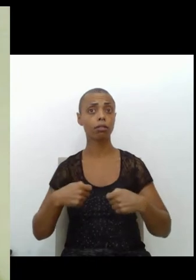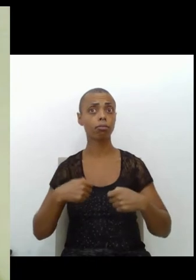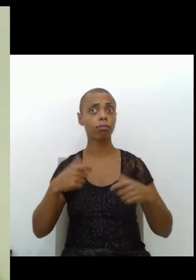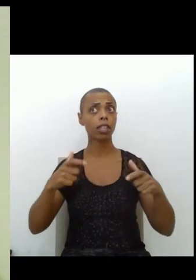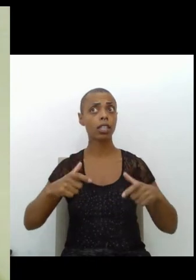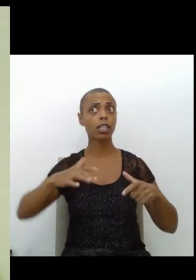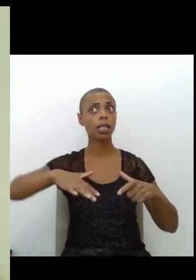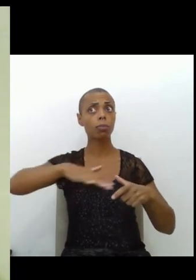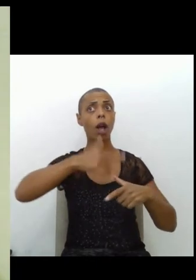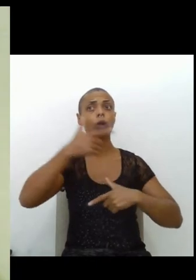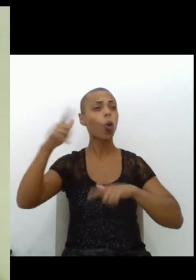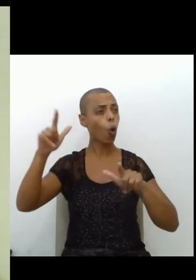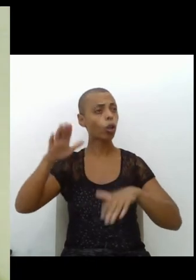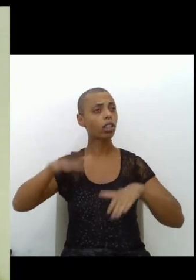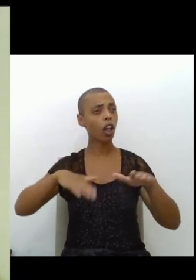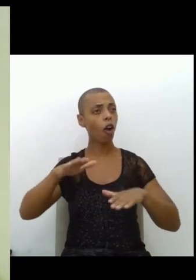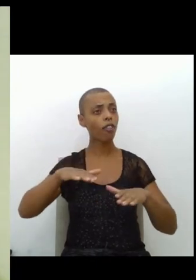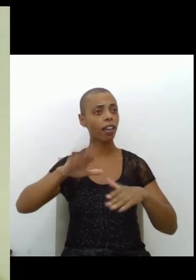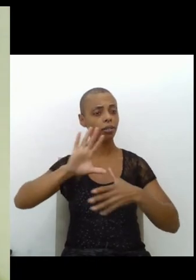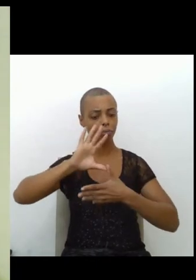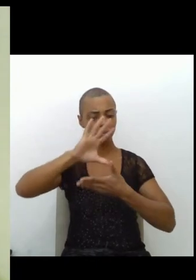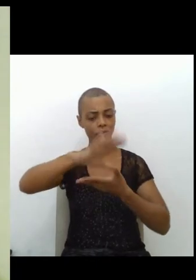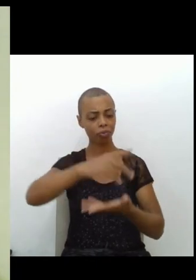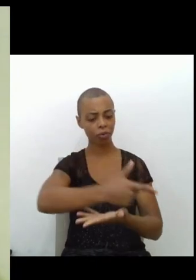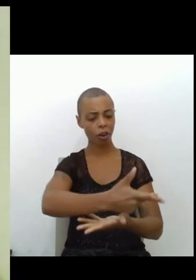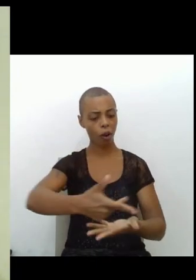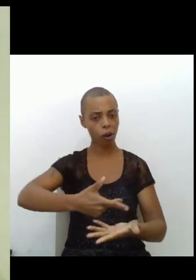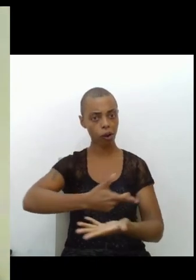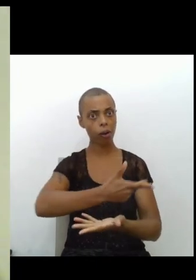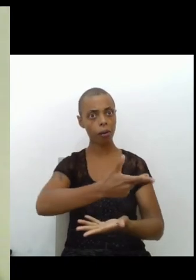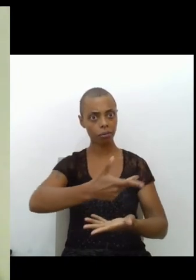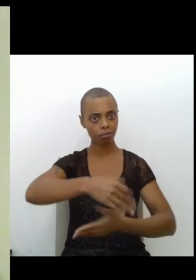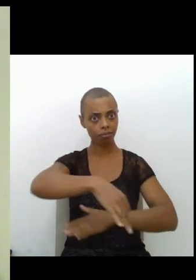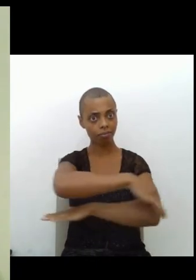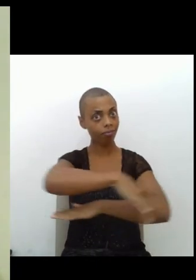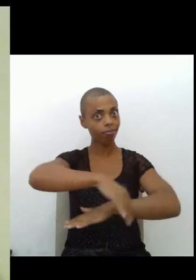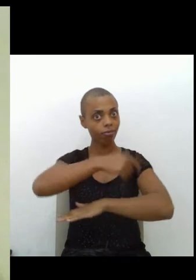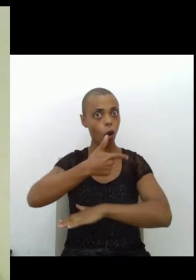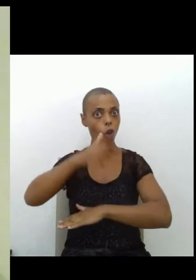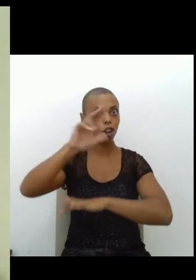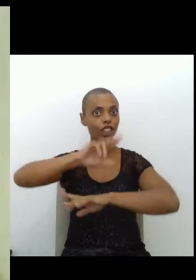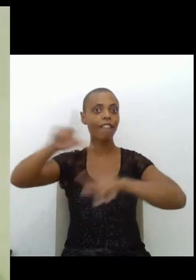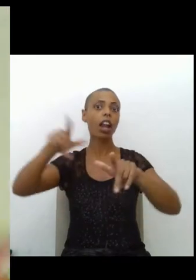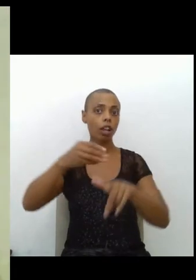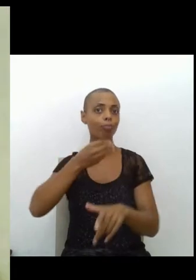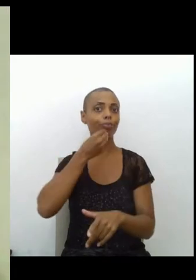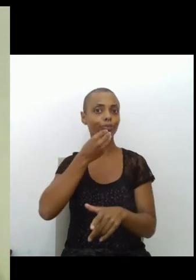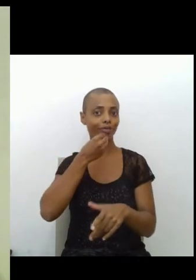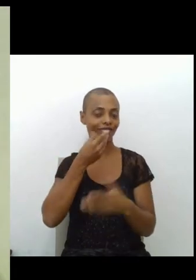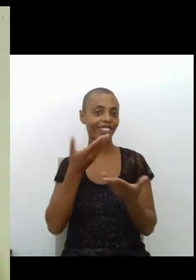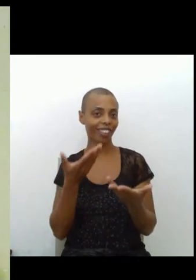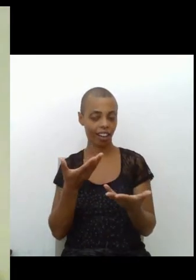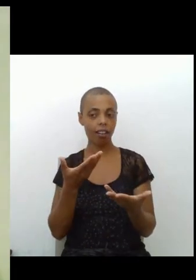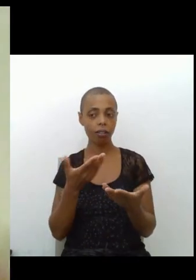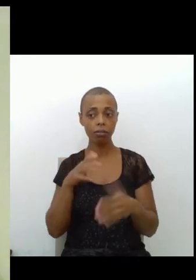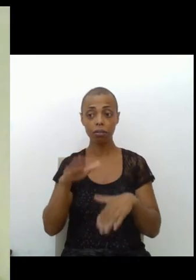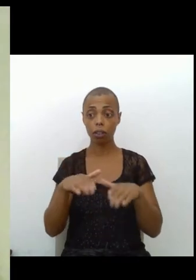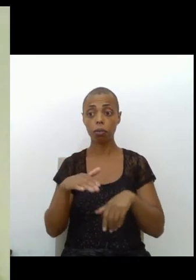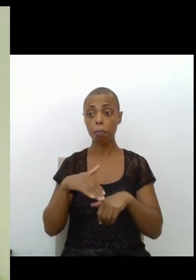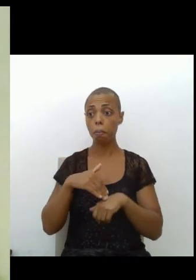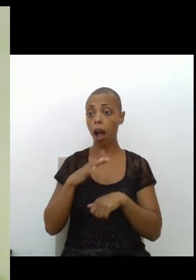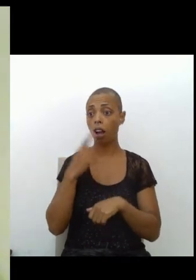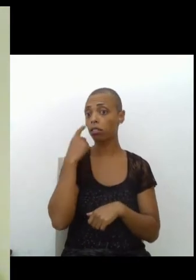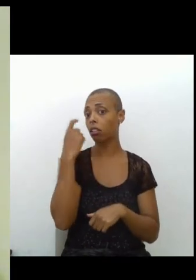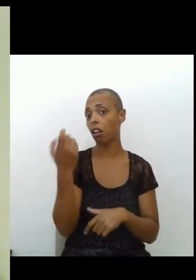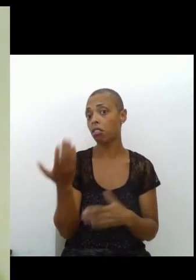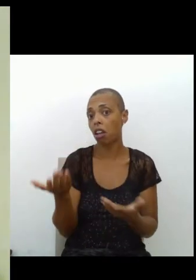sometimes these these other floor plans are more interesting also for the for the for the